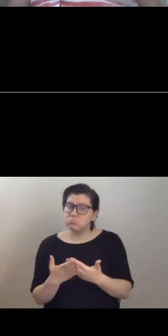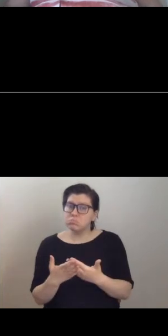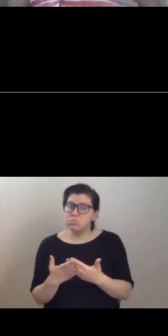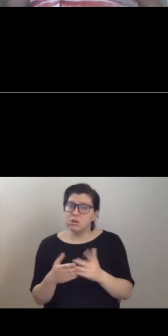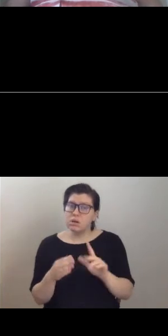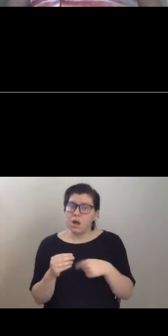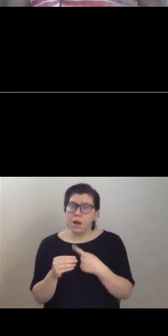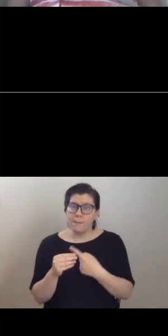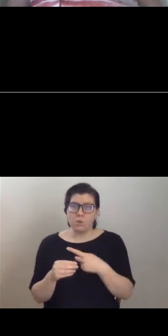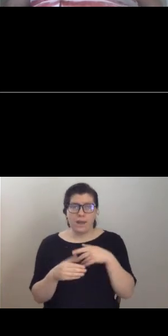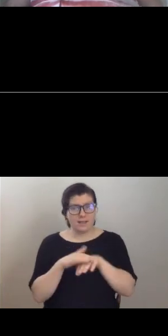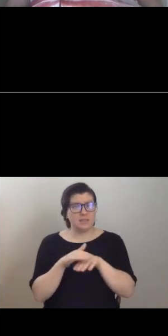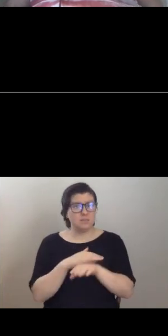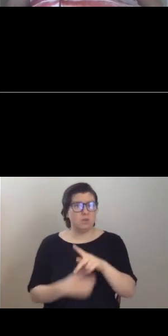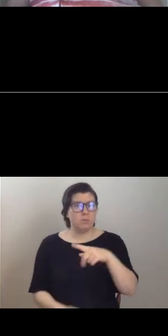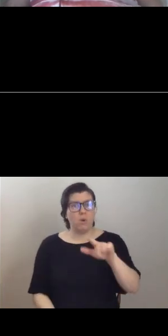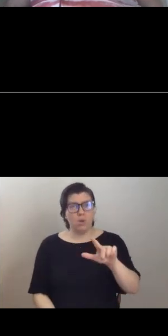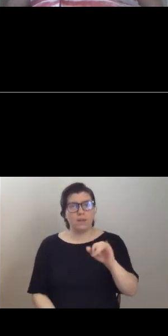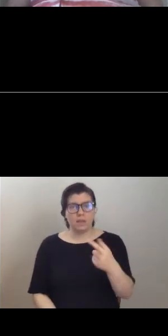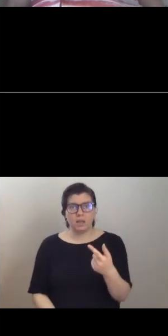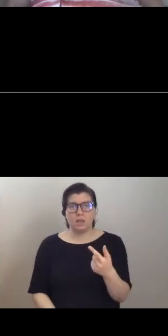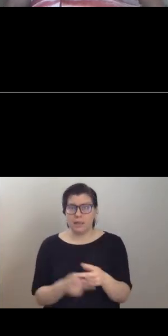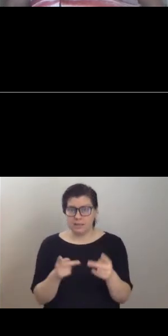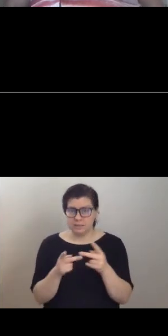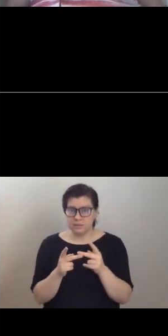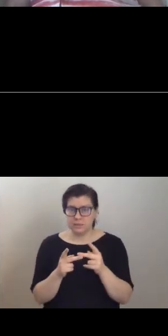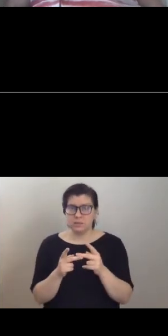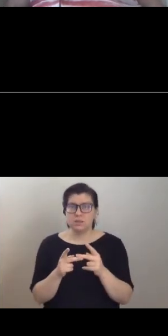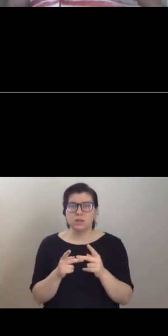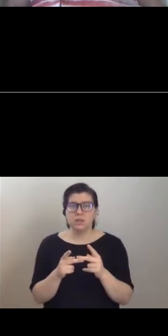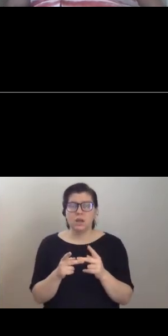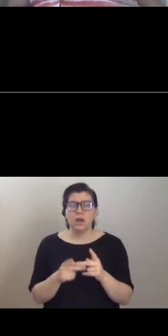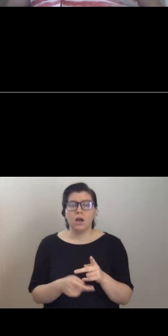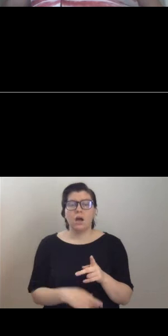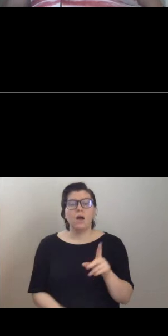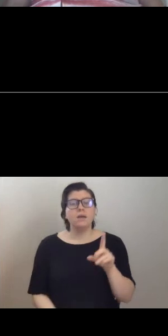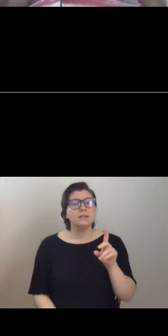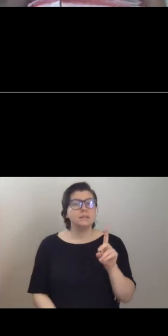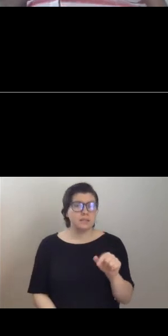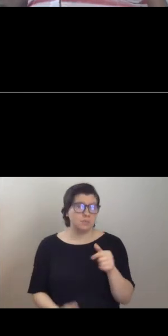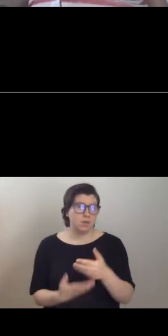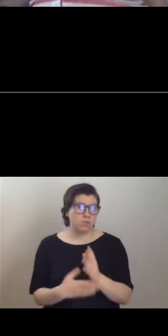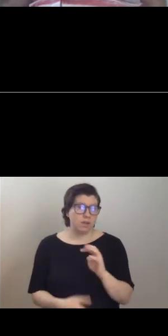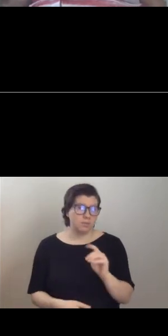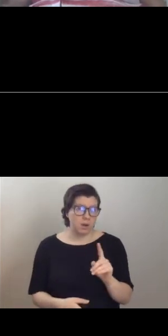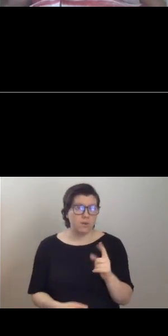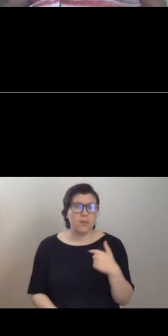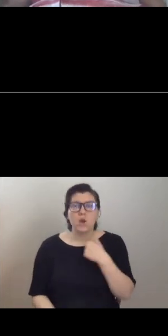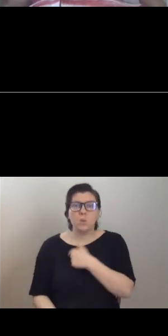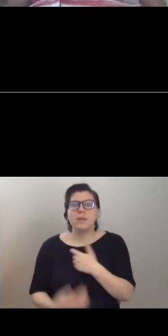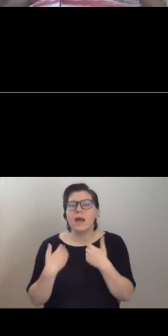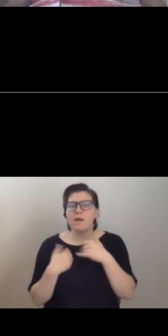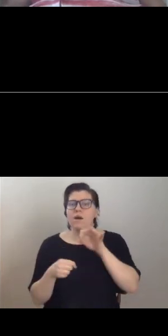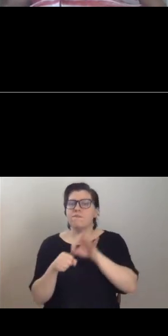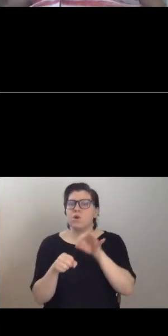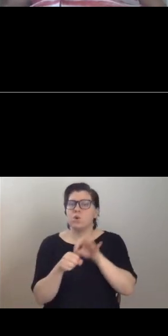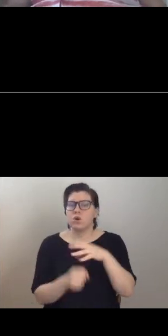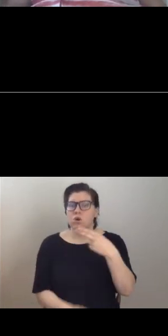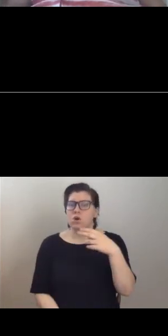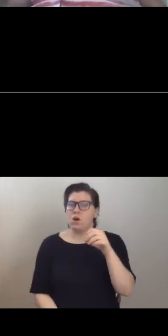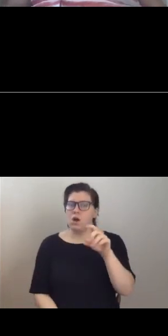accessible. We do at Disability Rights Maryland run a hotline, a voter hotline that